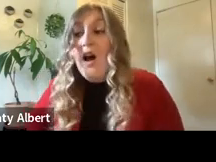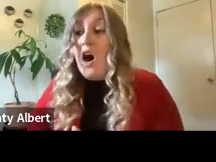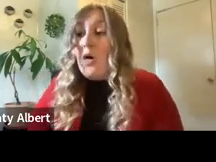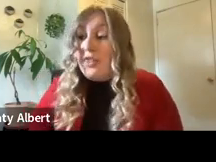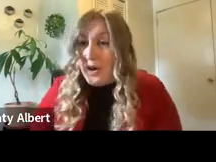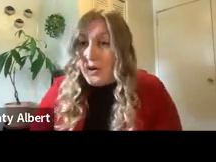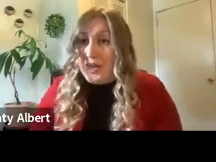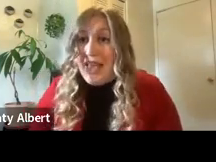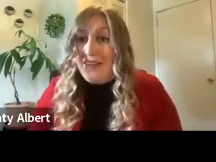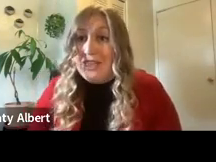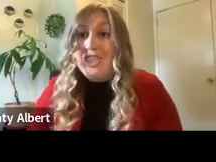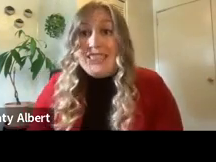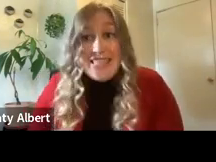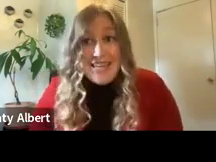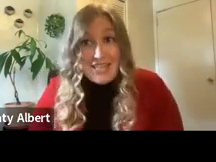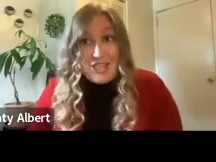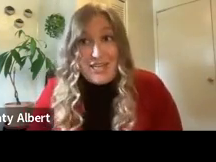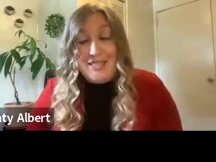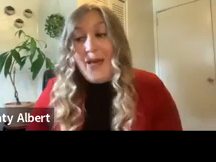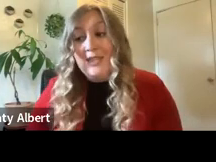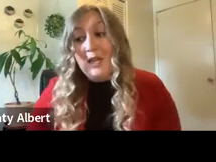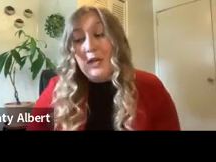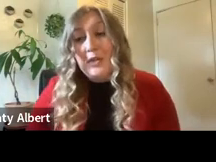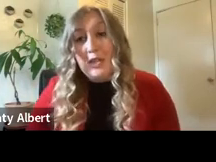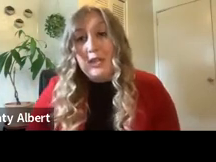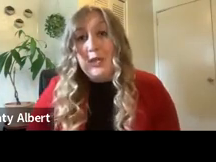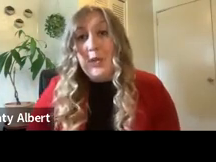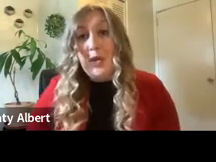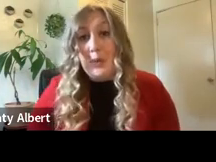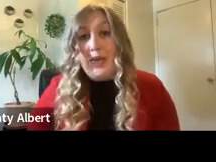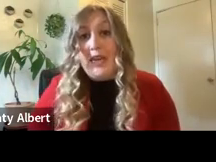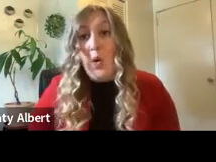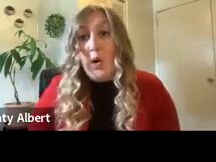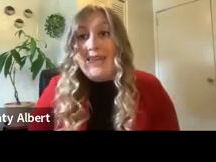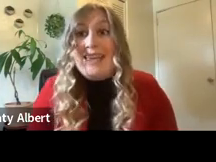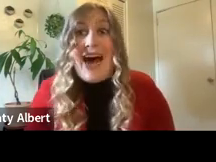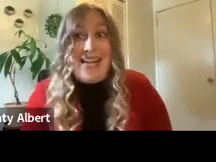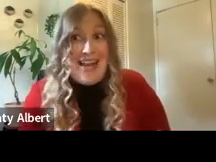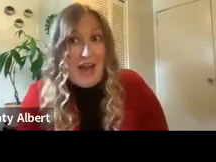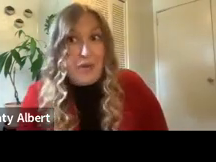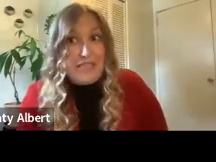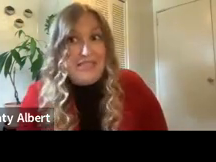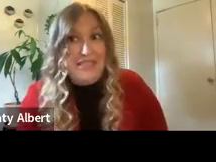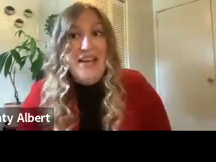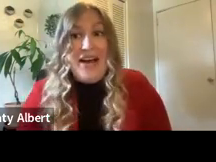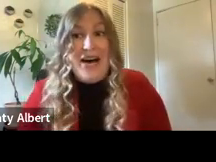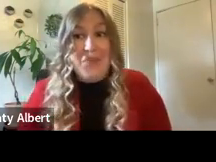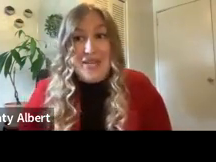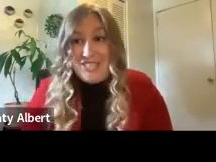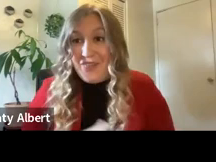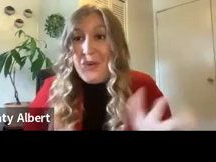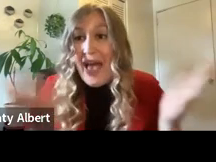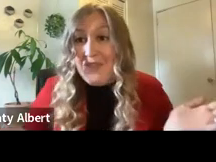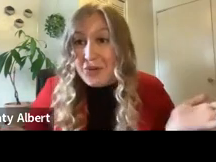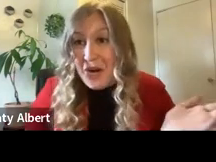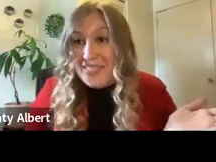day, although the average teenager spends closer to 3 or 9 hours,